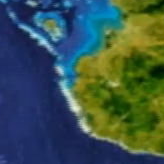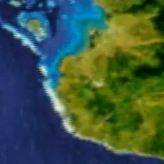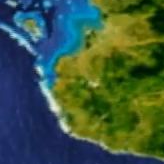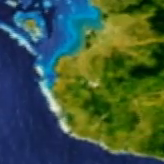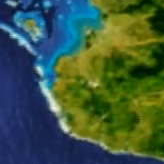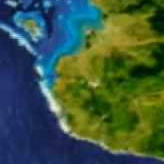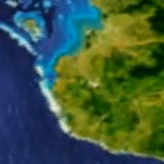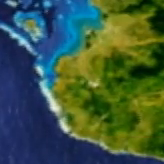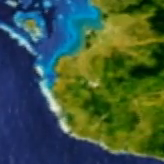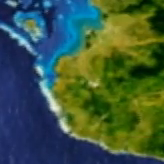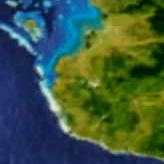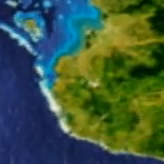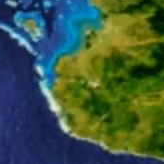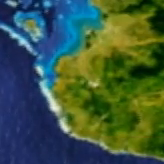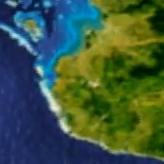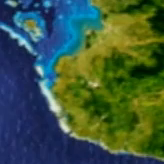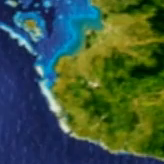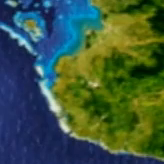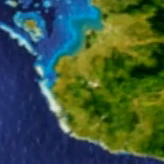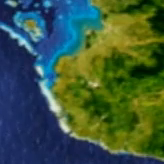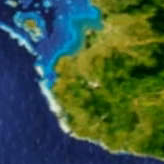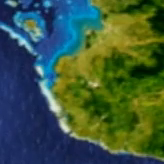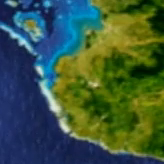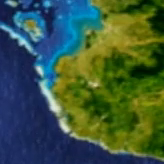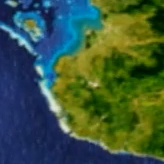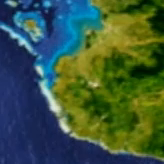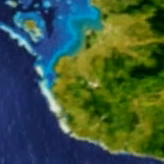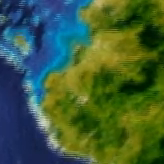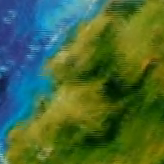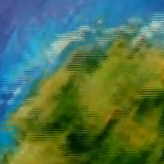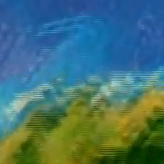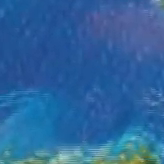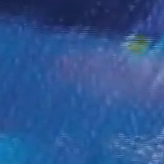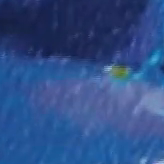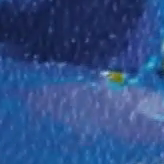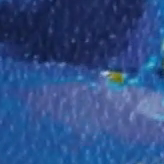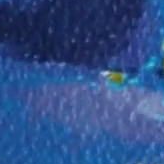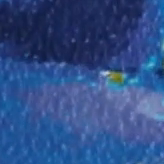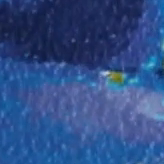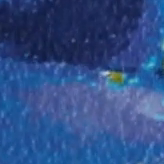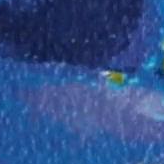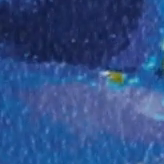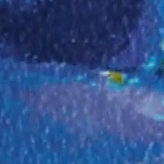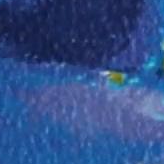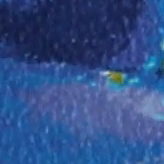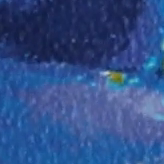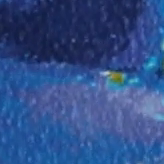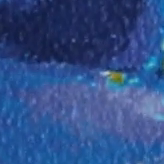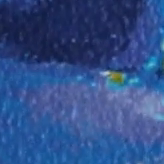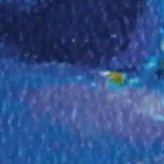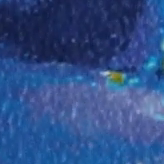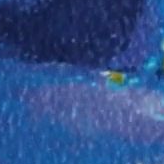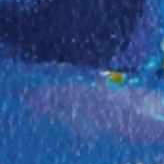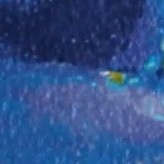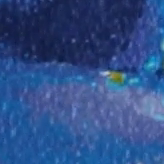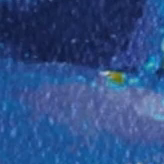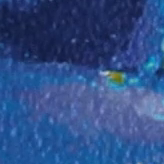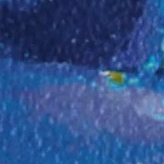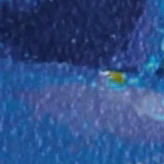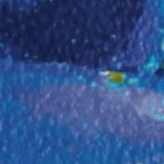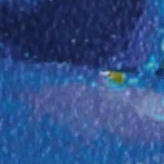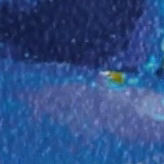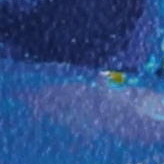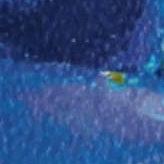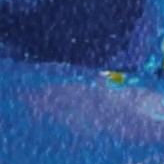From Pacific Harbour to Suva, clear skies with some cloud cover in the afternoon. And in the north, mostly clear skies in the morning with